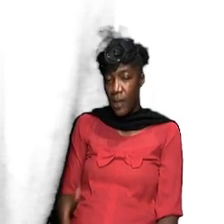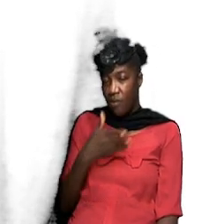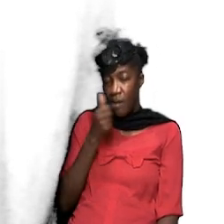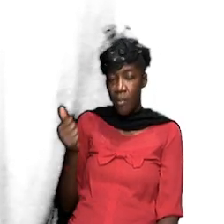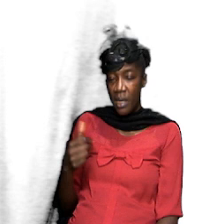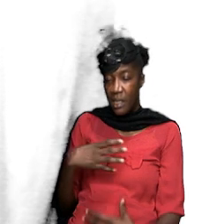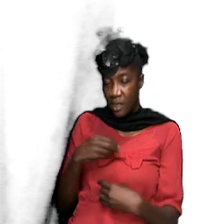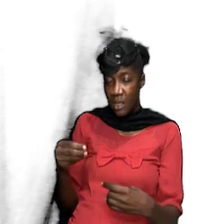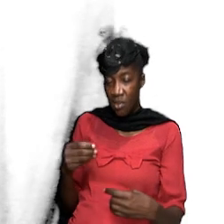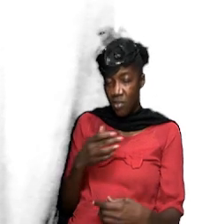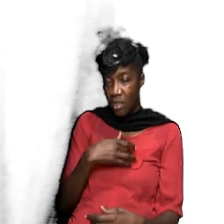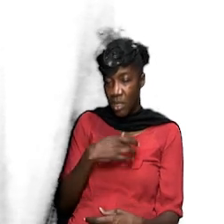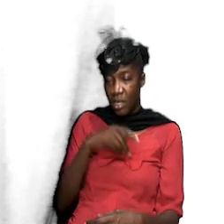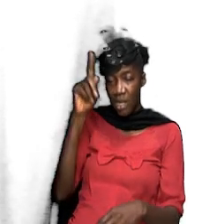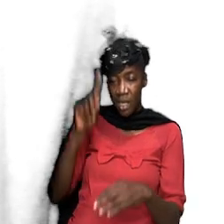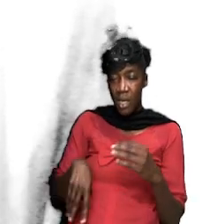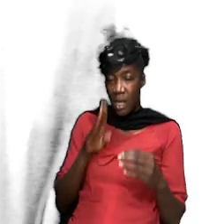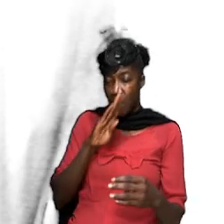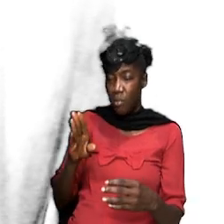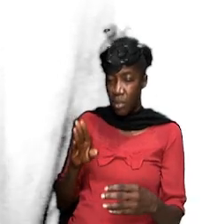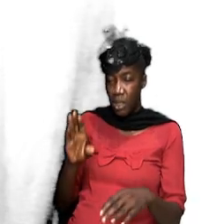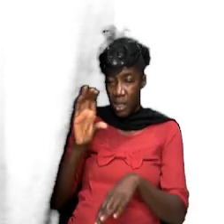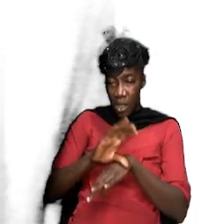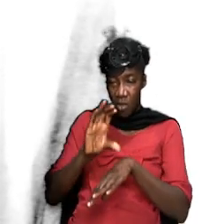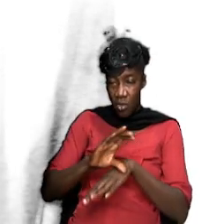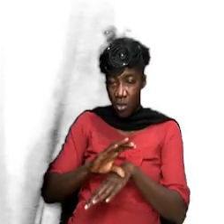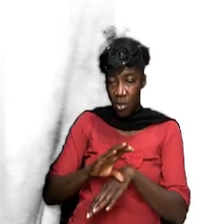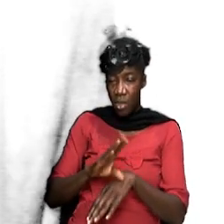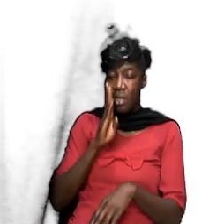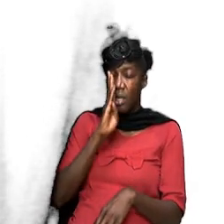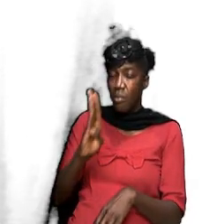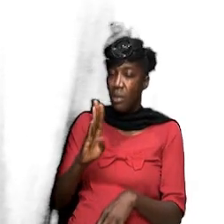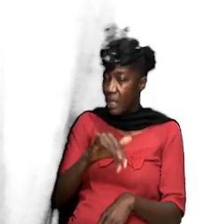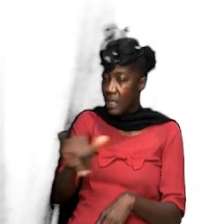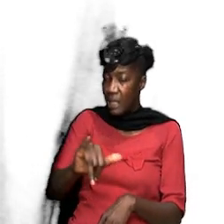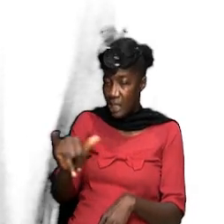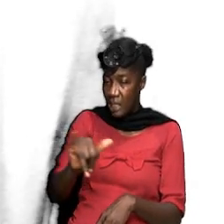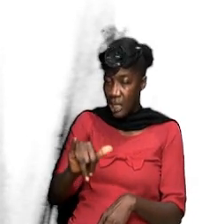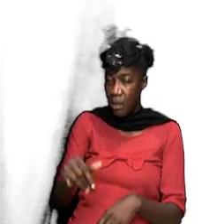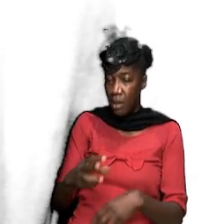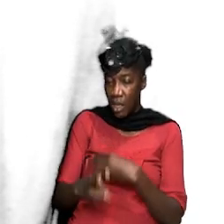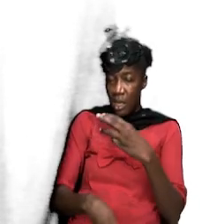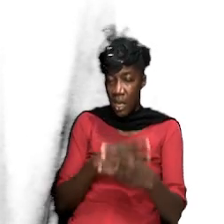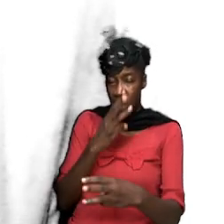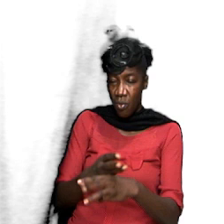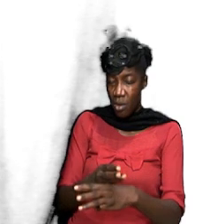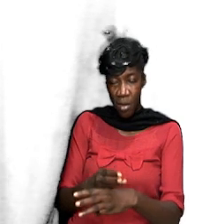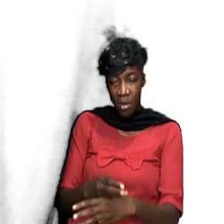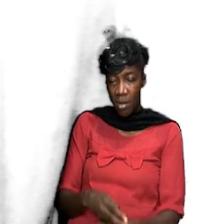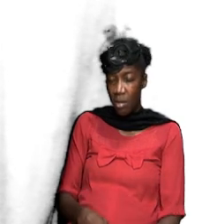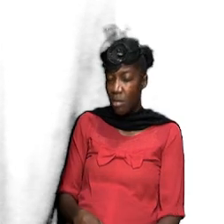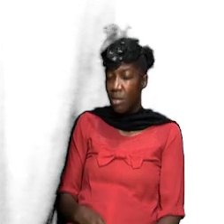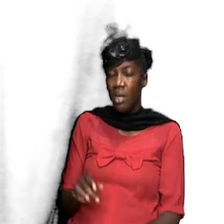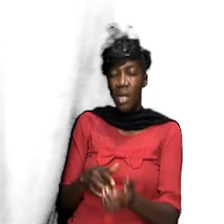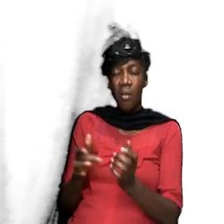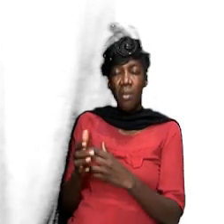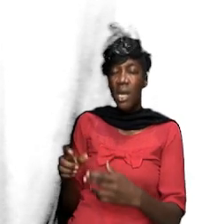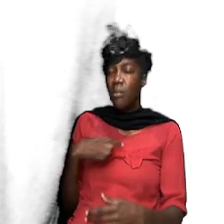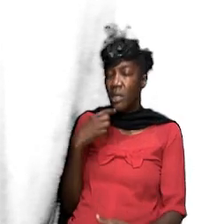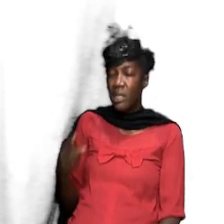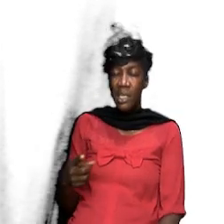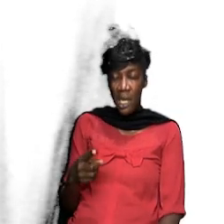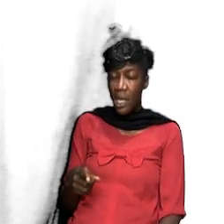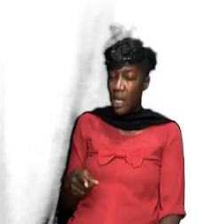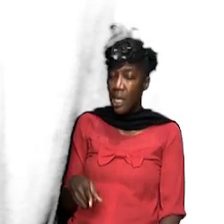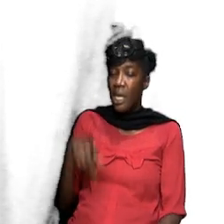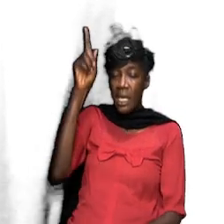So you can't be in the church and want to be like the world or be in the world at the same time. The Bible says no man